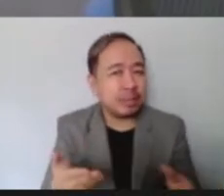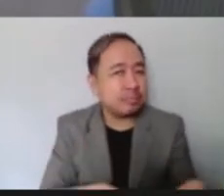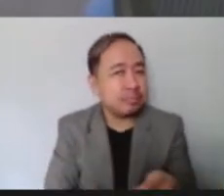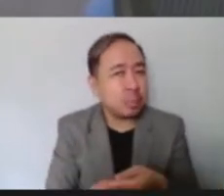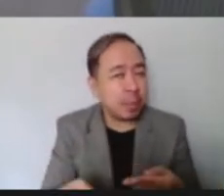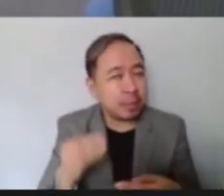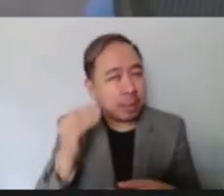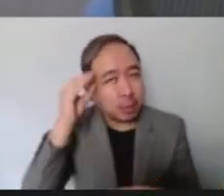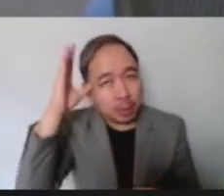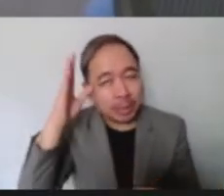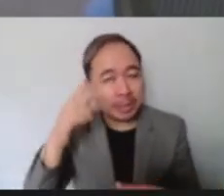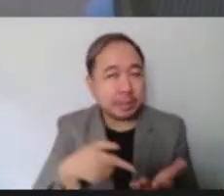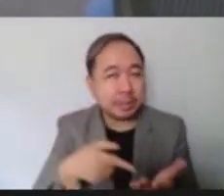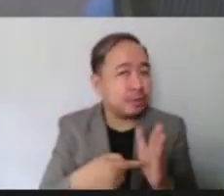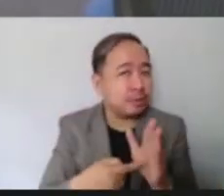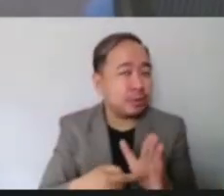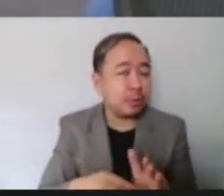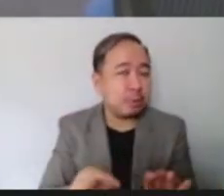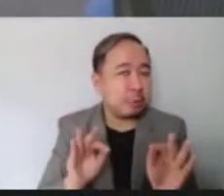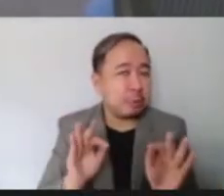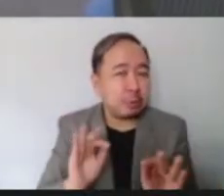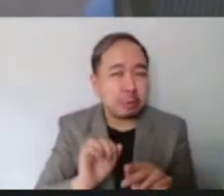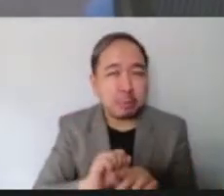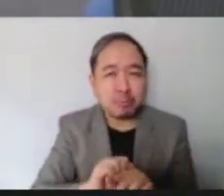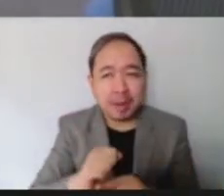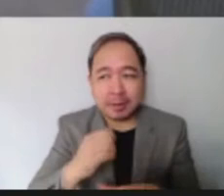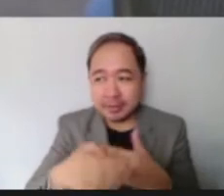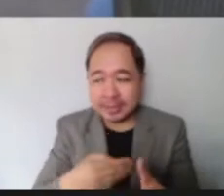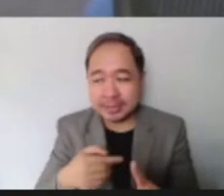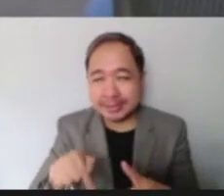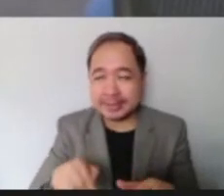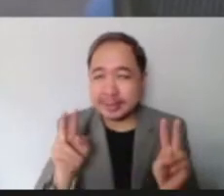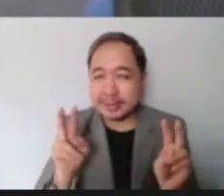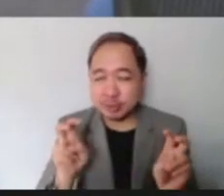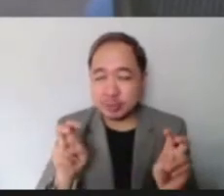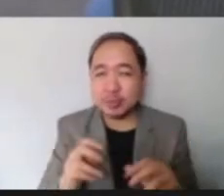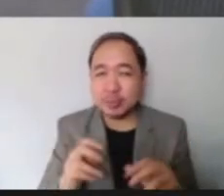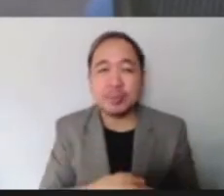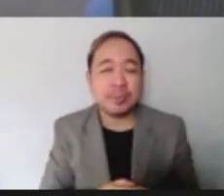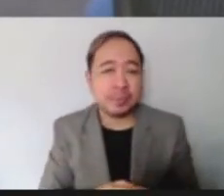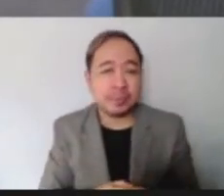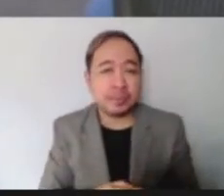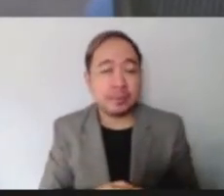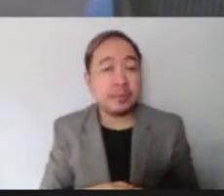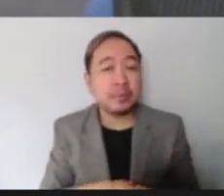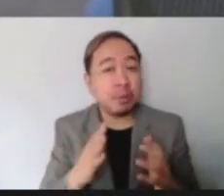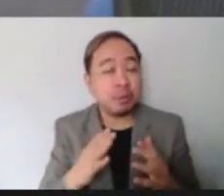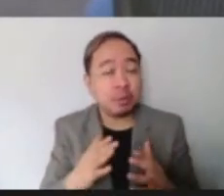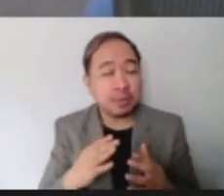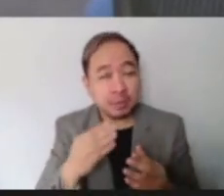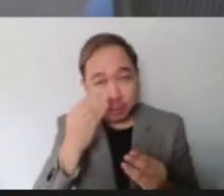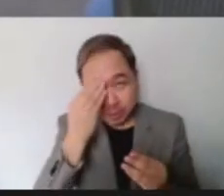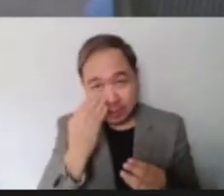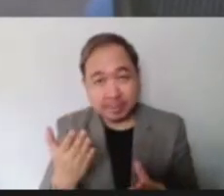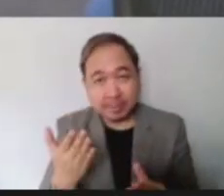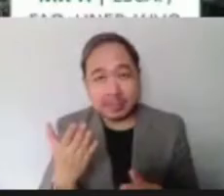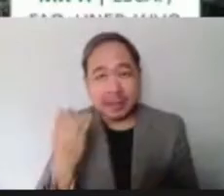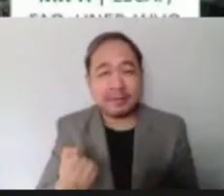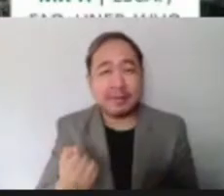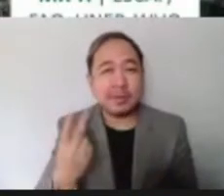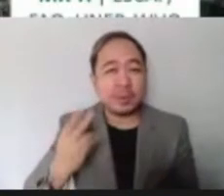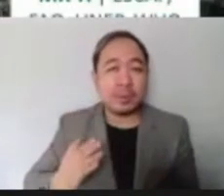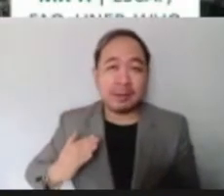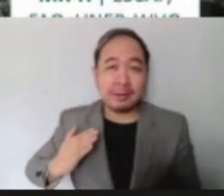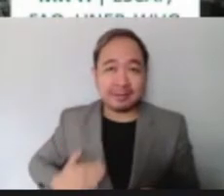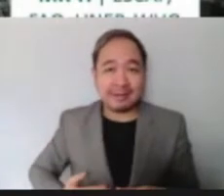good practices on issues Our concern so we are pleased to announce two-sided events taking place